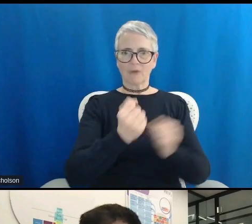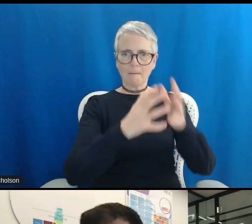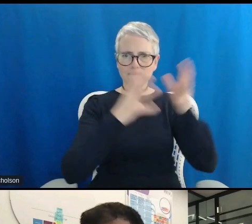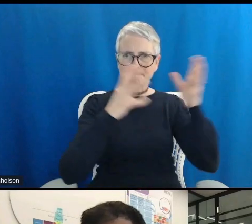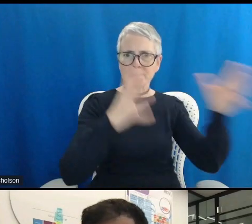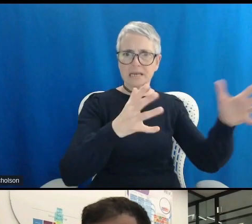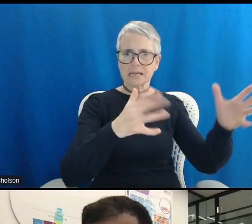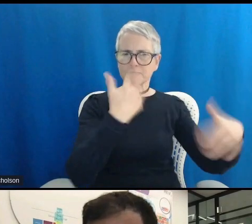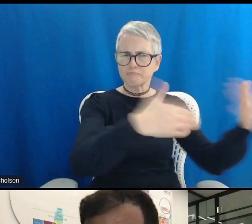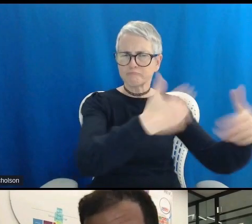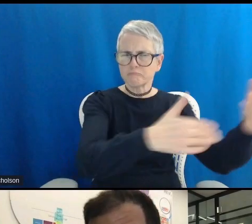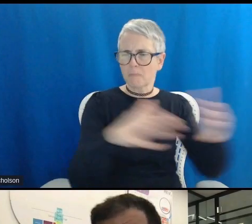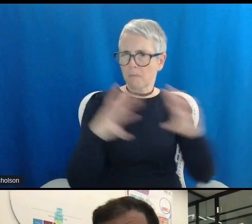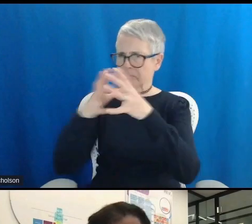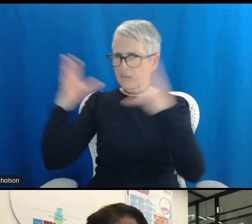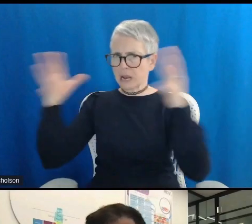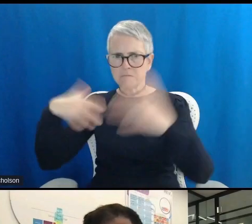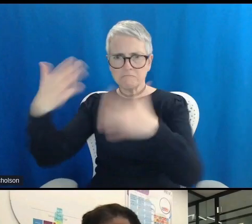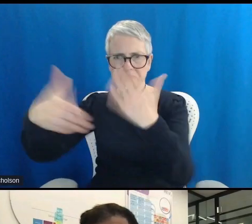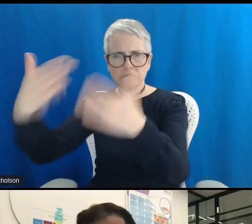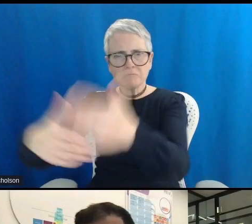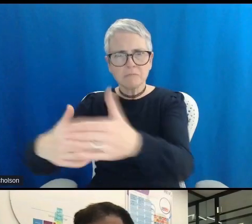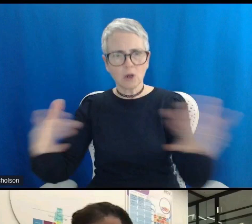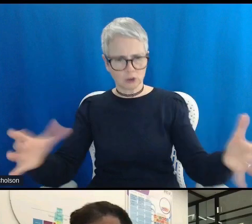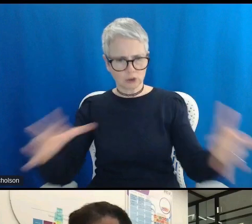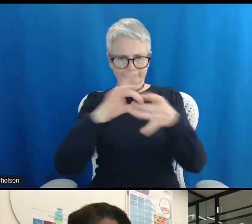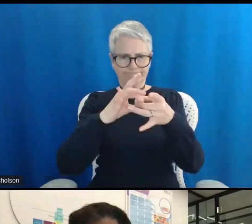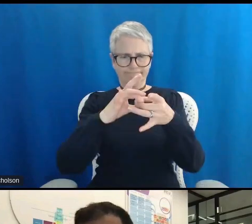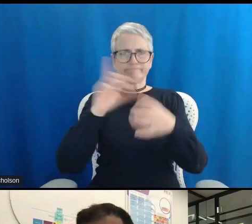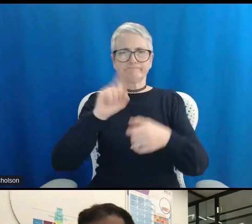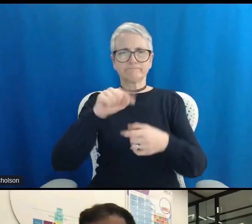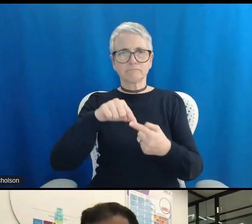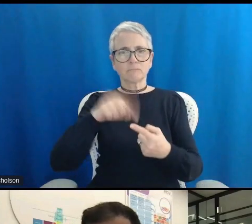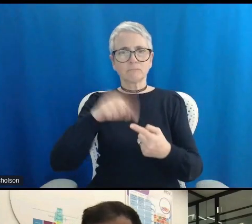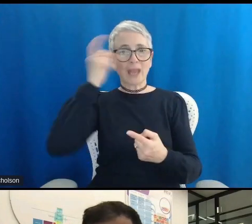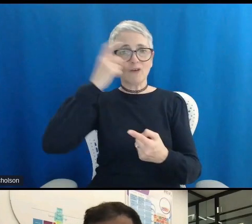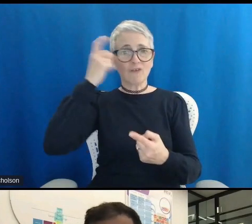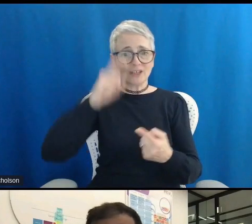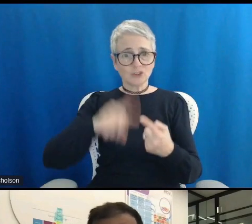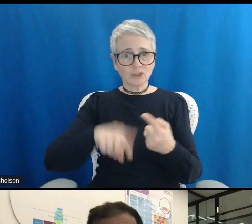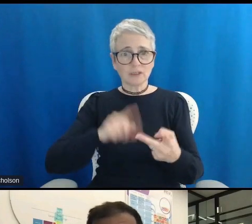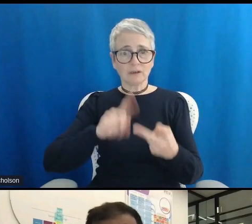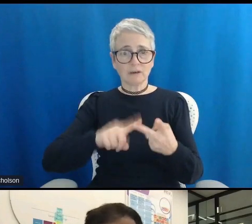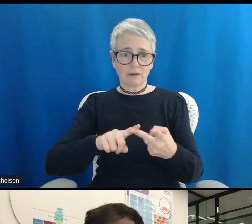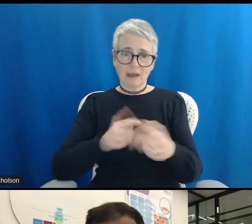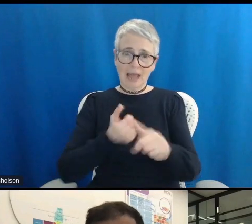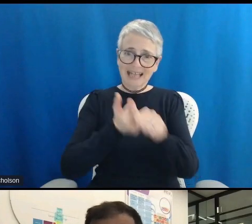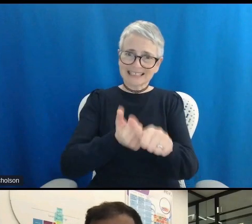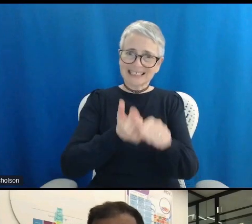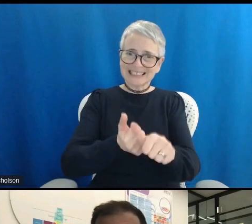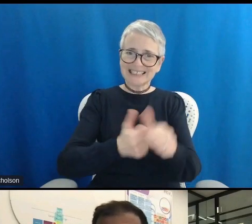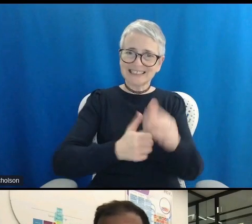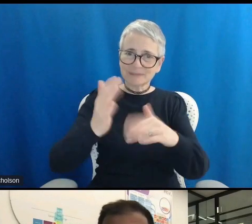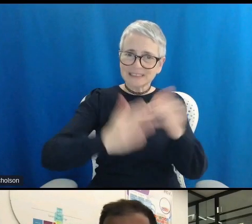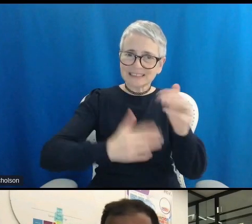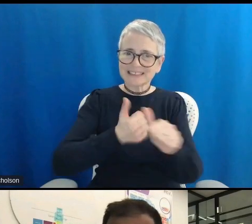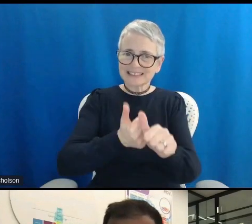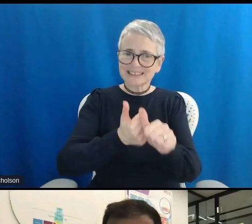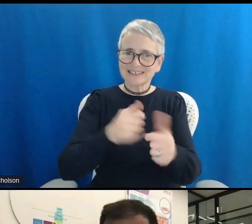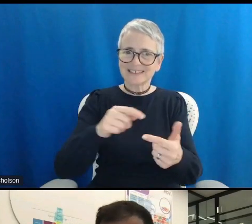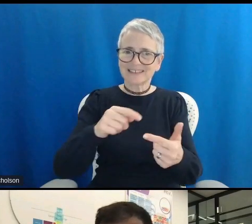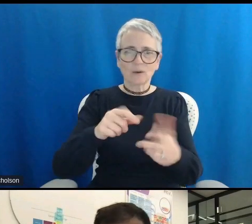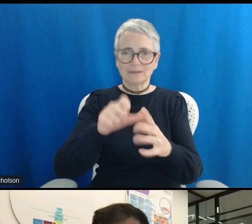the connection between these two. And one of them is innovation, and the other one is sustainability or accessibility. So sometimes they have